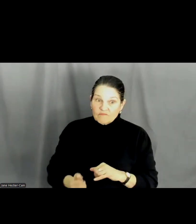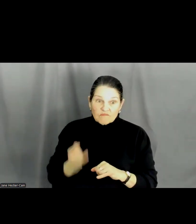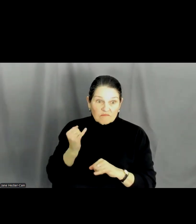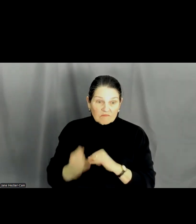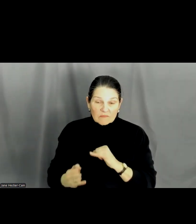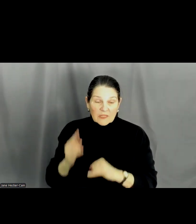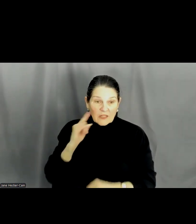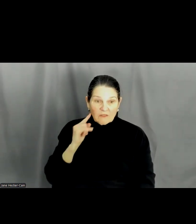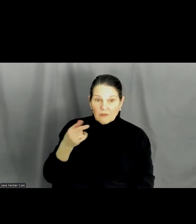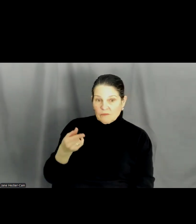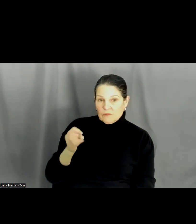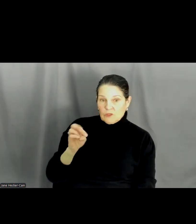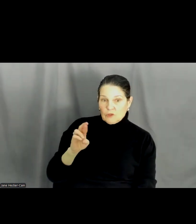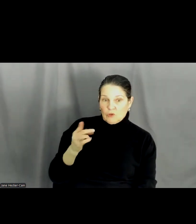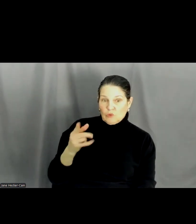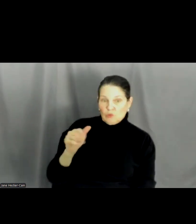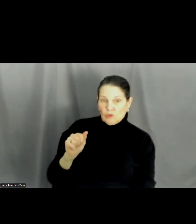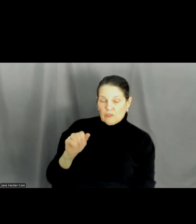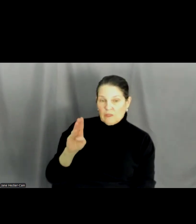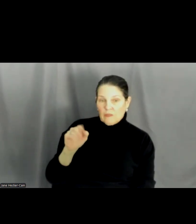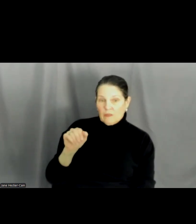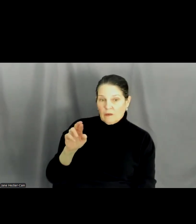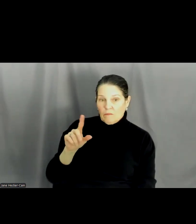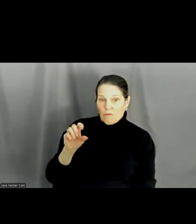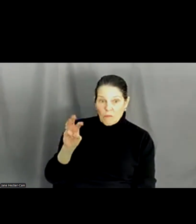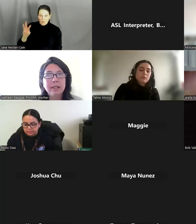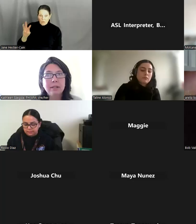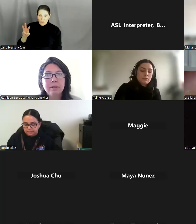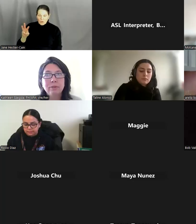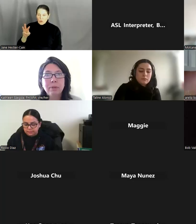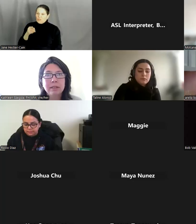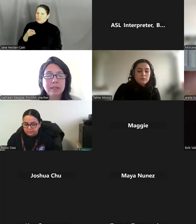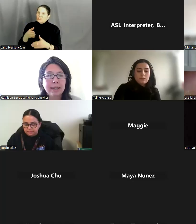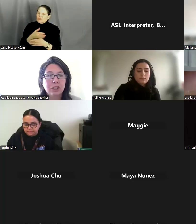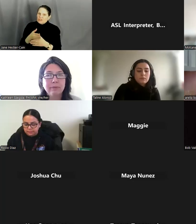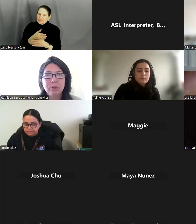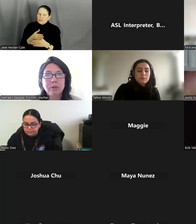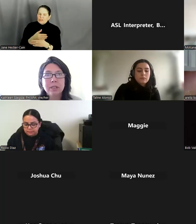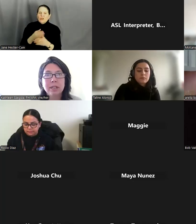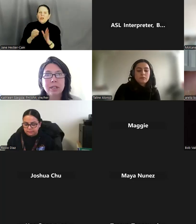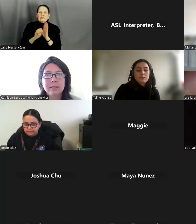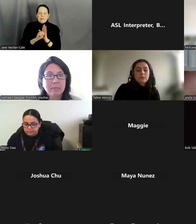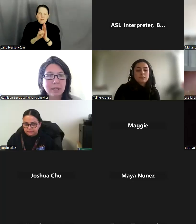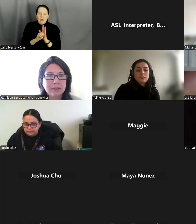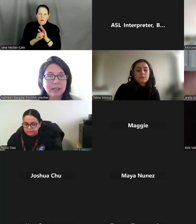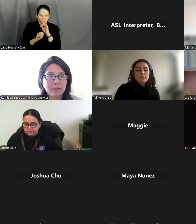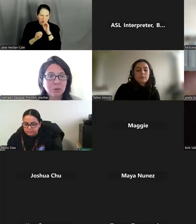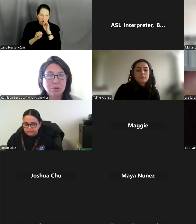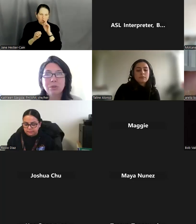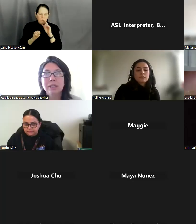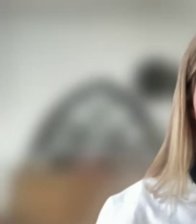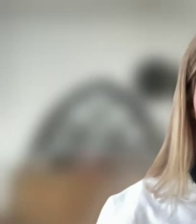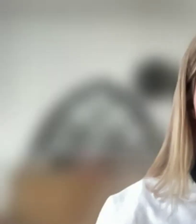from Georgia Barlow, who's going to share an example of data for policy action focused on state policy